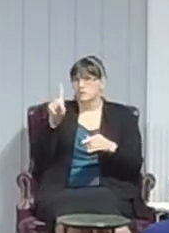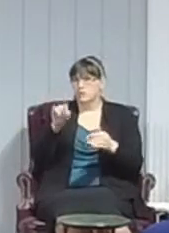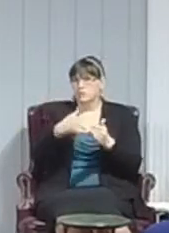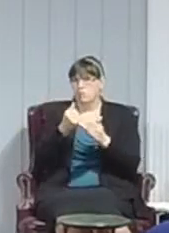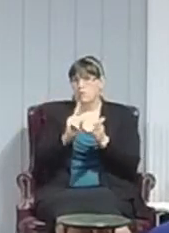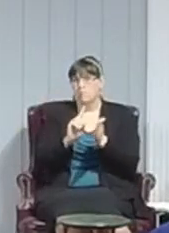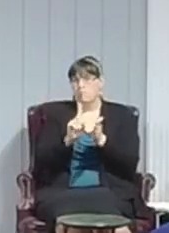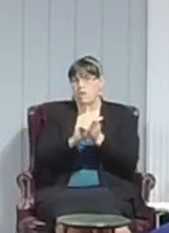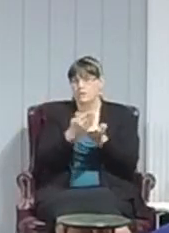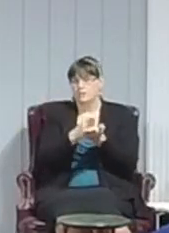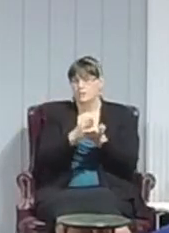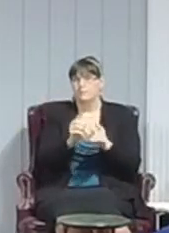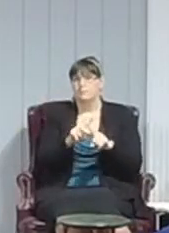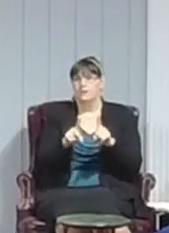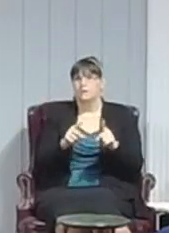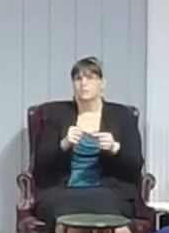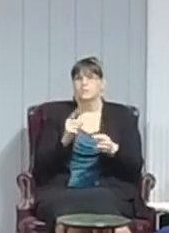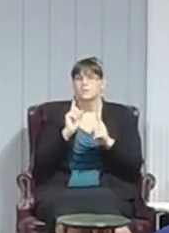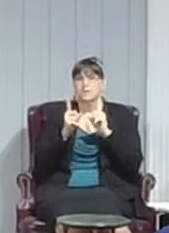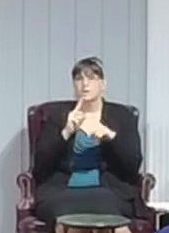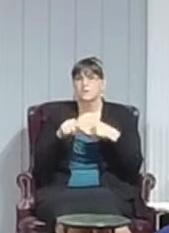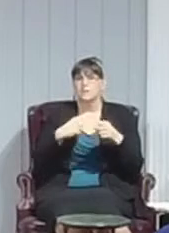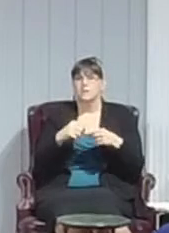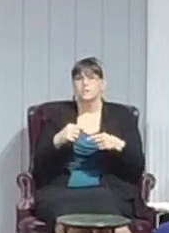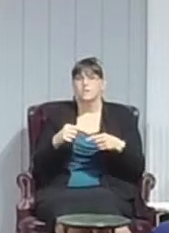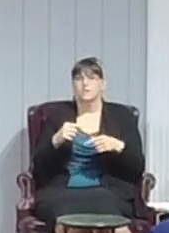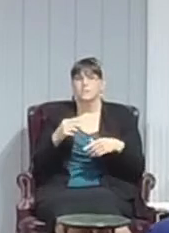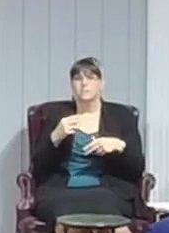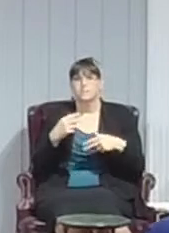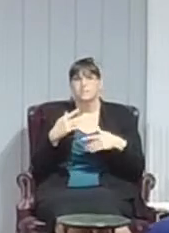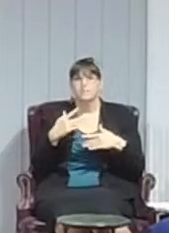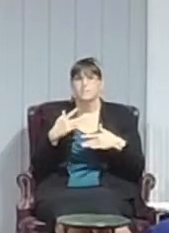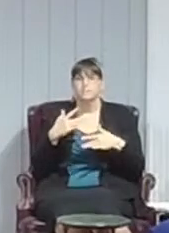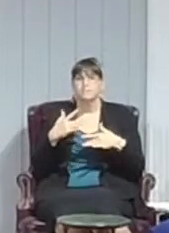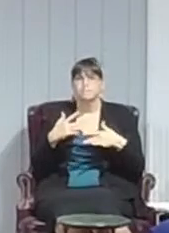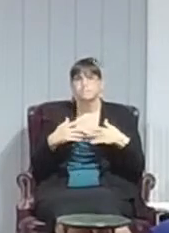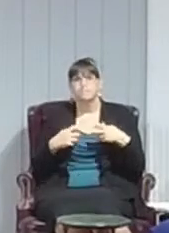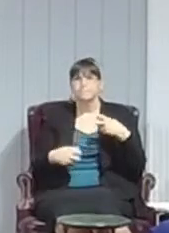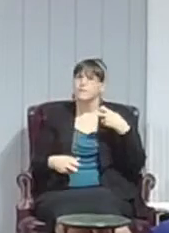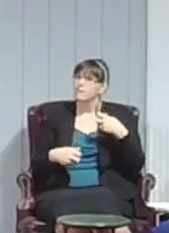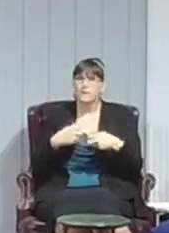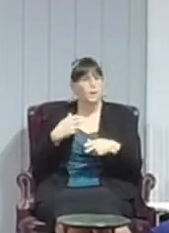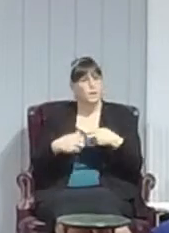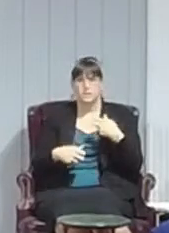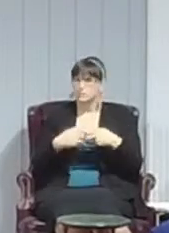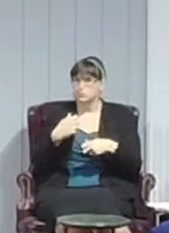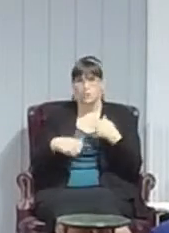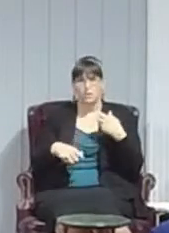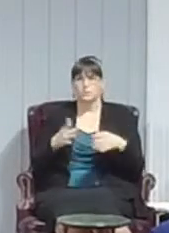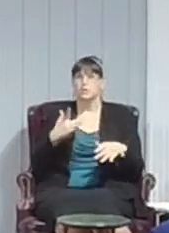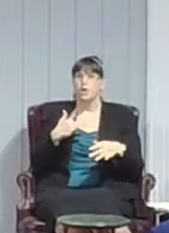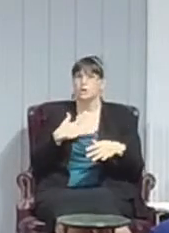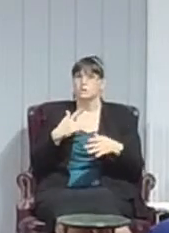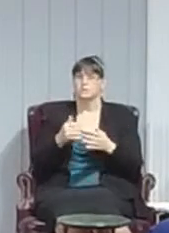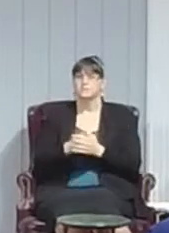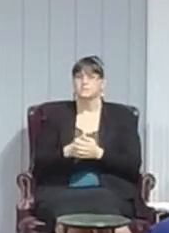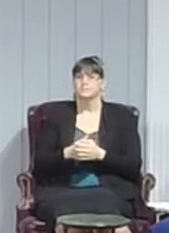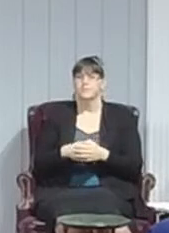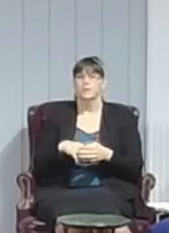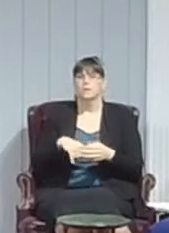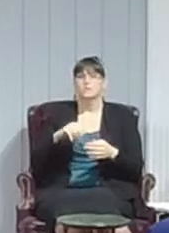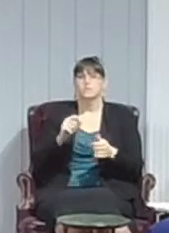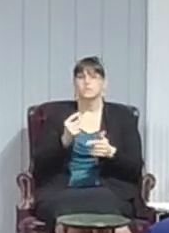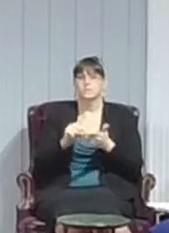deal with the subject I'm going to call today, the untroubled heart. The untroubled heart. So in John chapter 14,